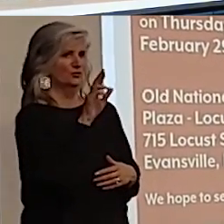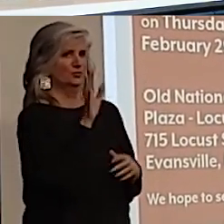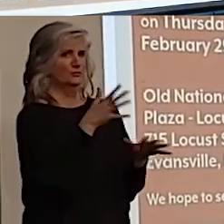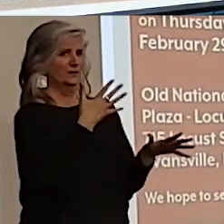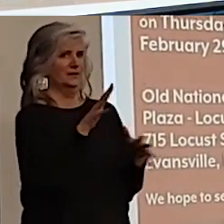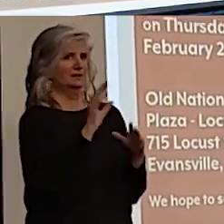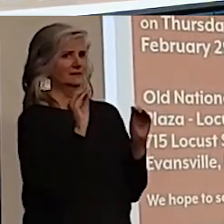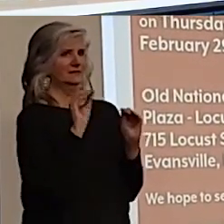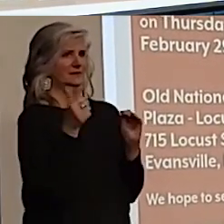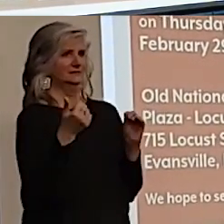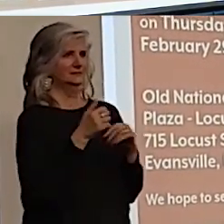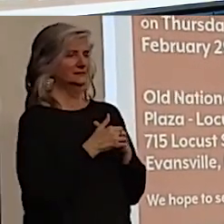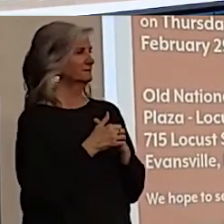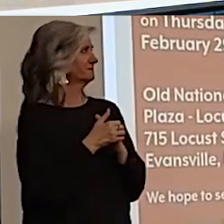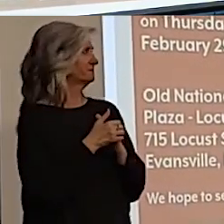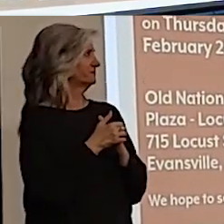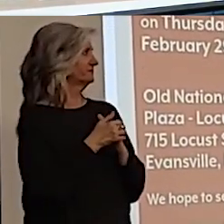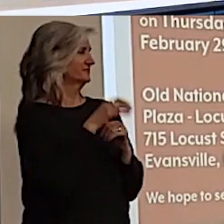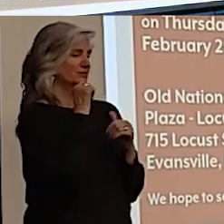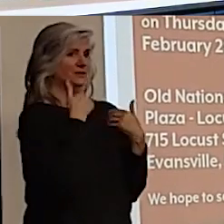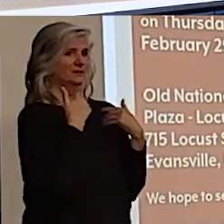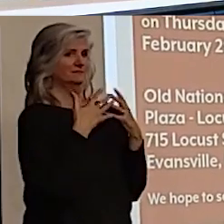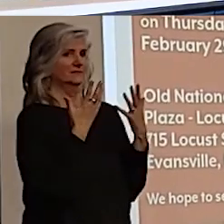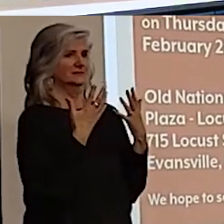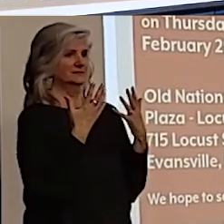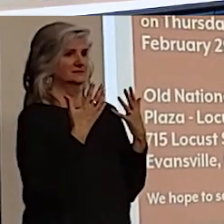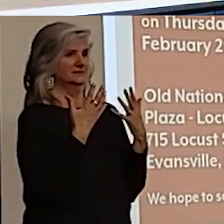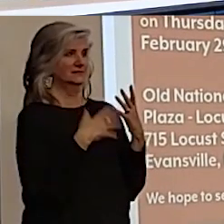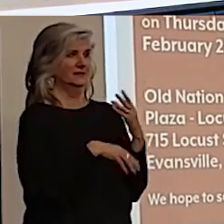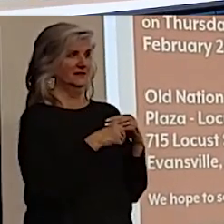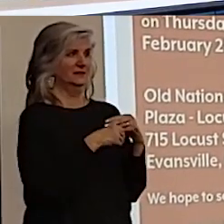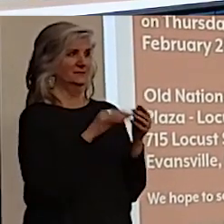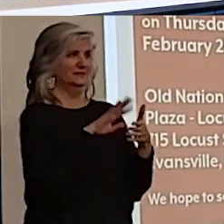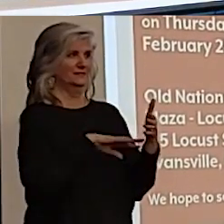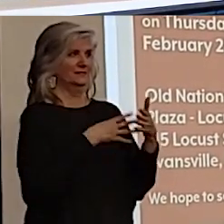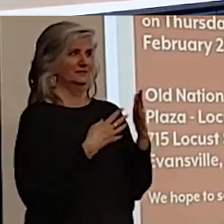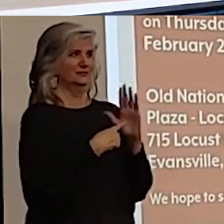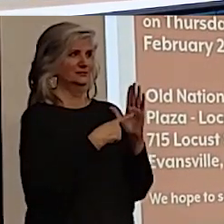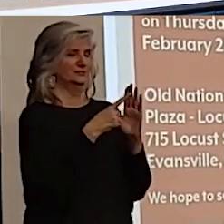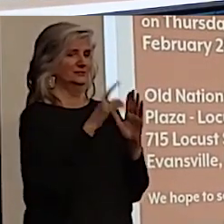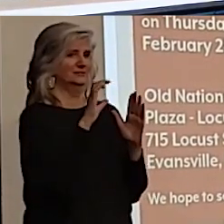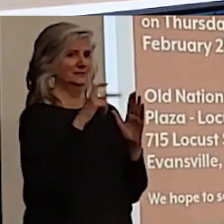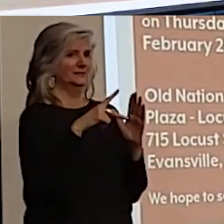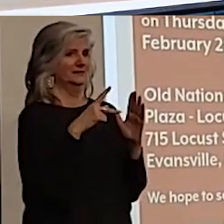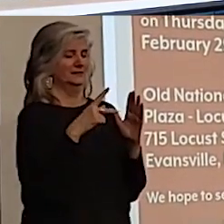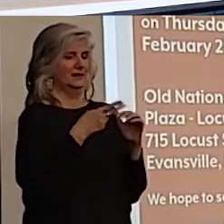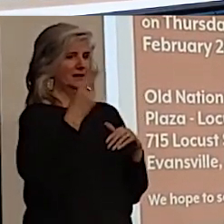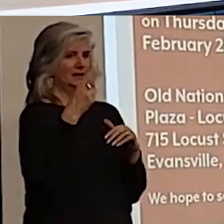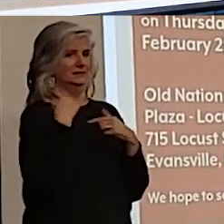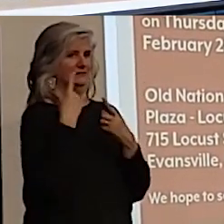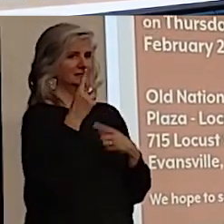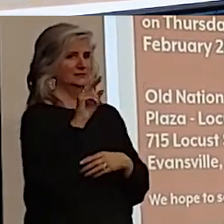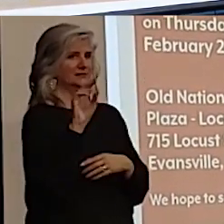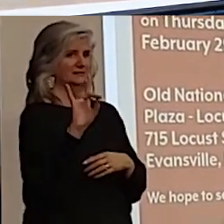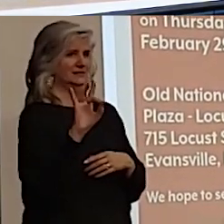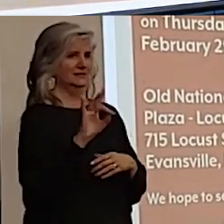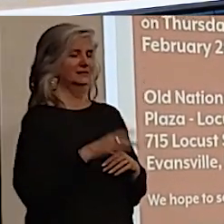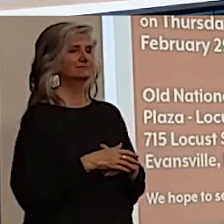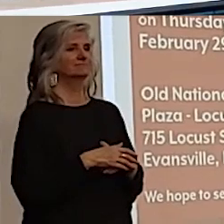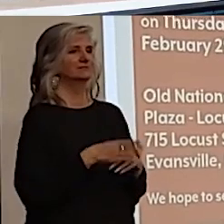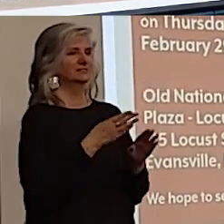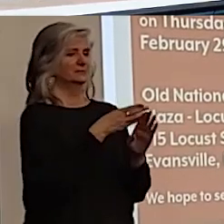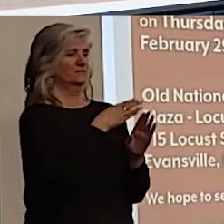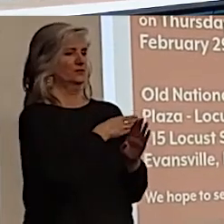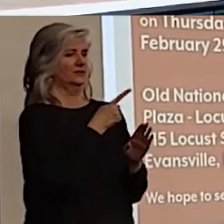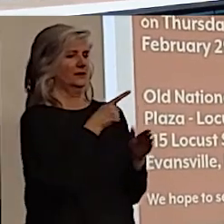so don't have much to add other than that graph I showed you that showed CenterPoint's had the highest bills since 2008. It's long before